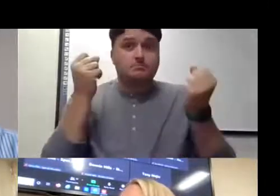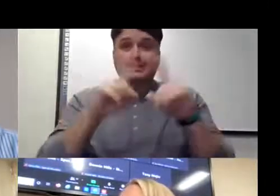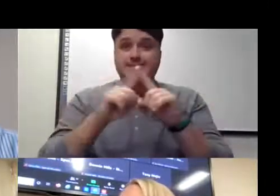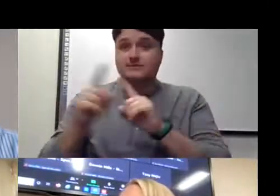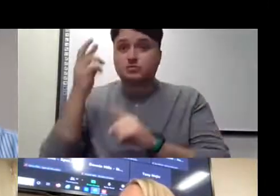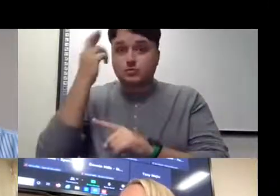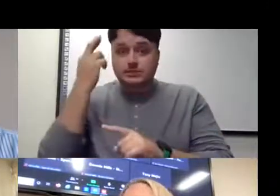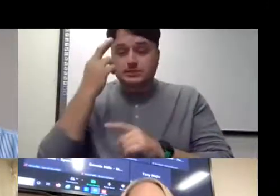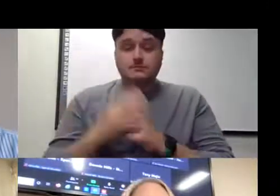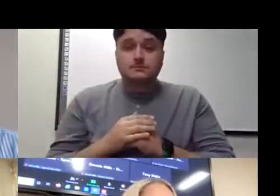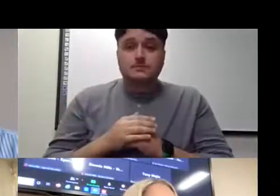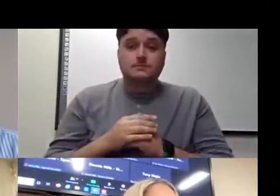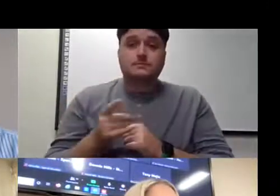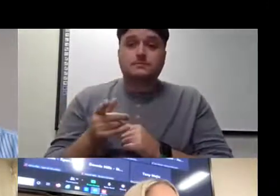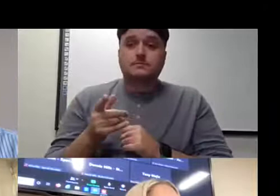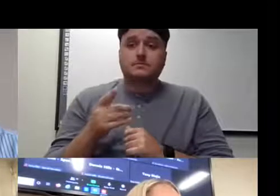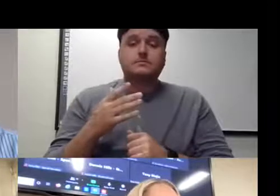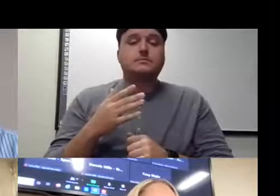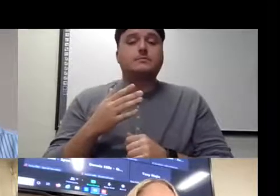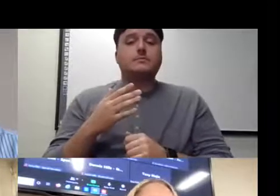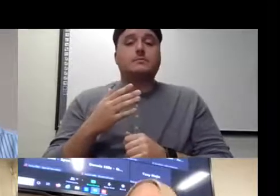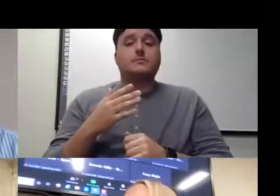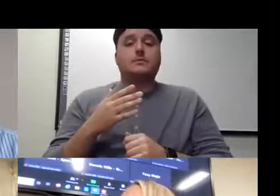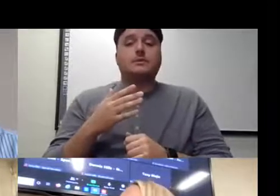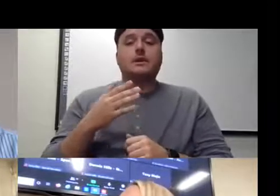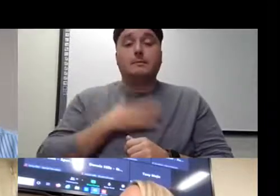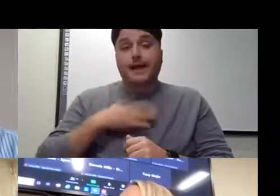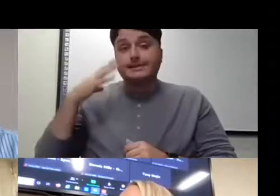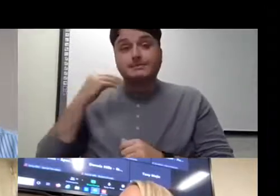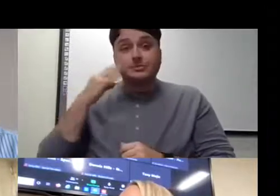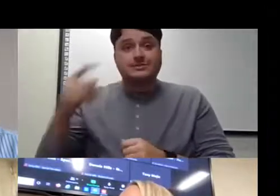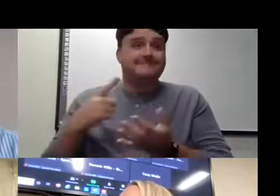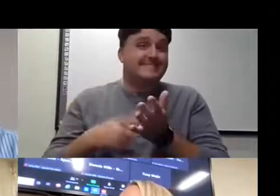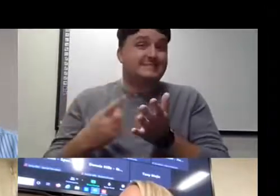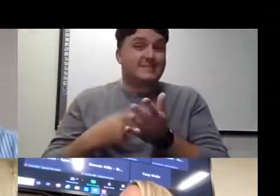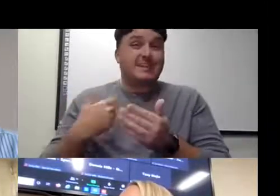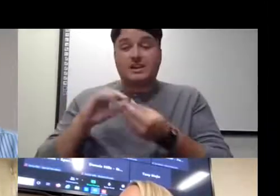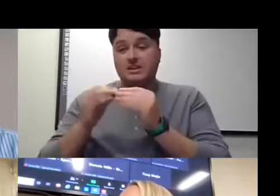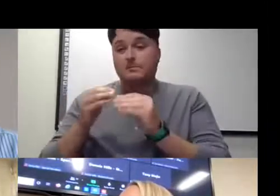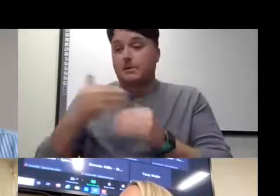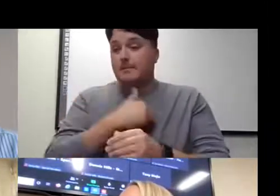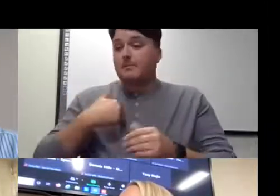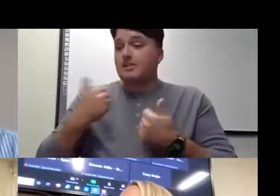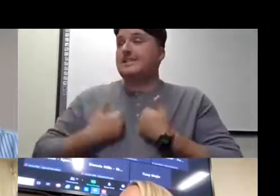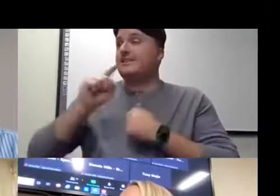reasons. Yeah, my experience with unions is that sometimes they do have members that live in other areas, but